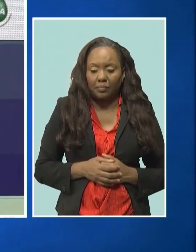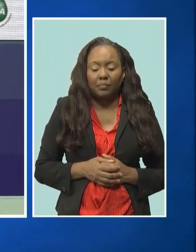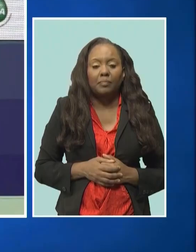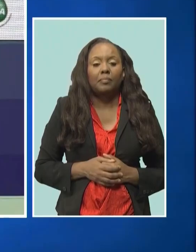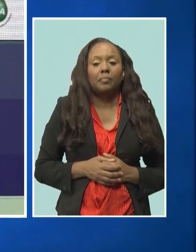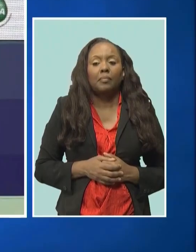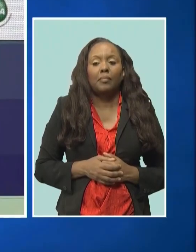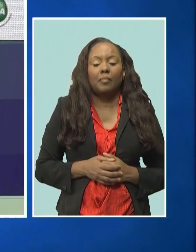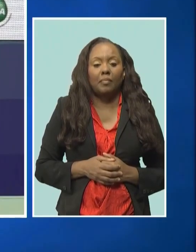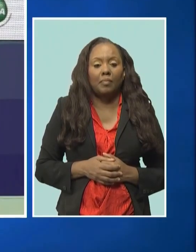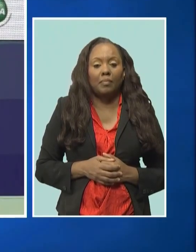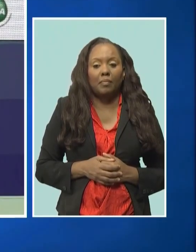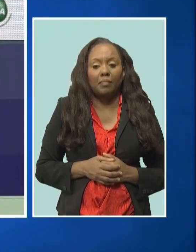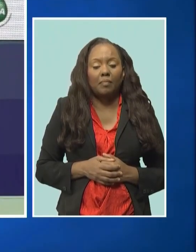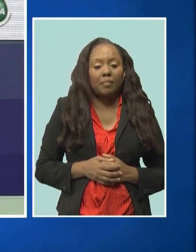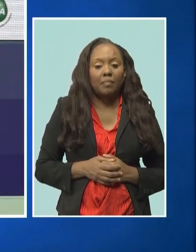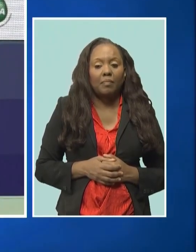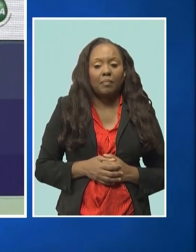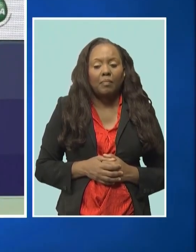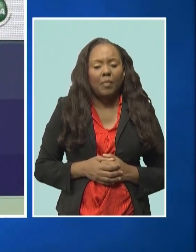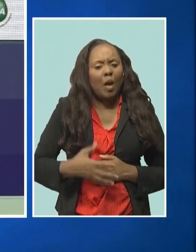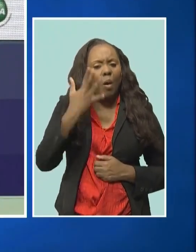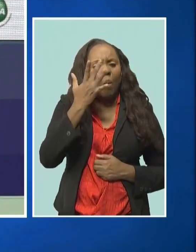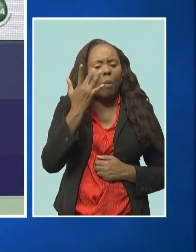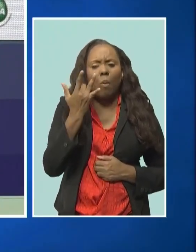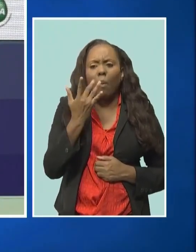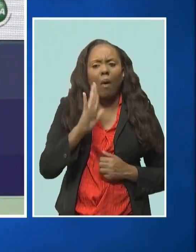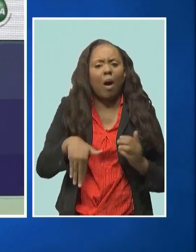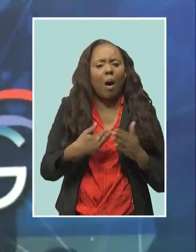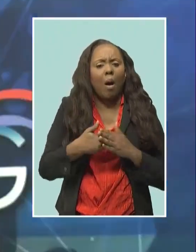these battles as if we are alone.